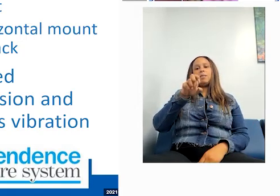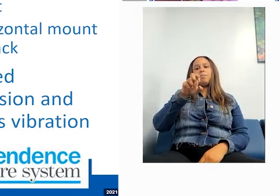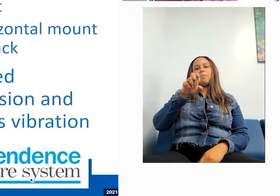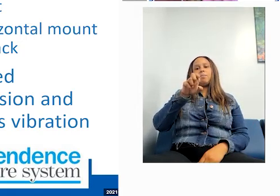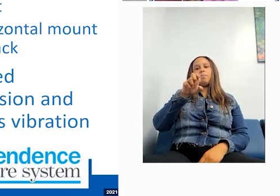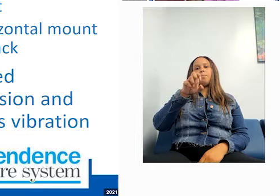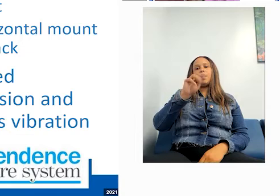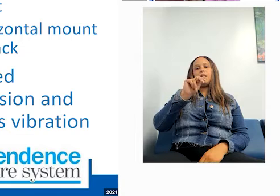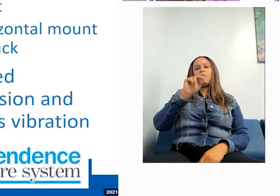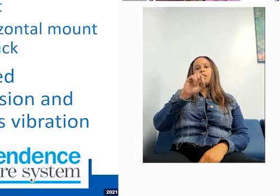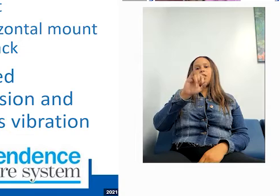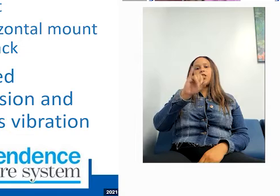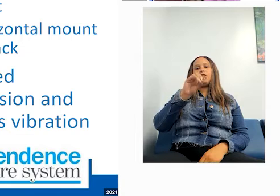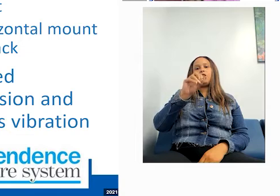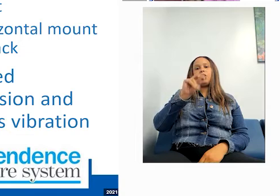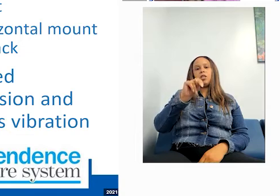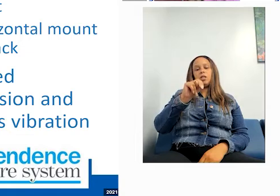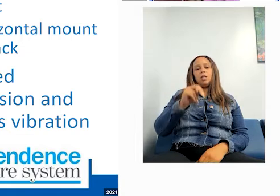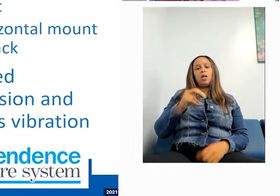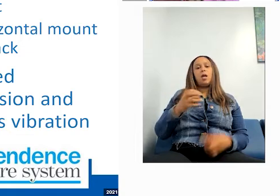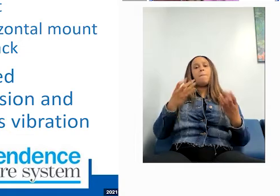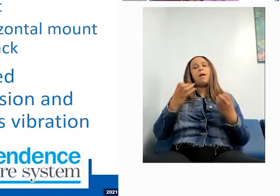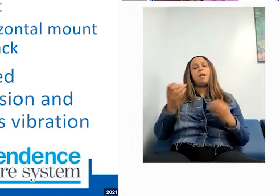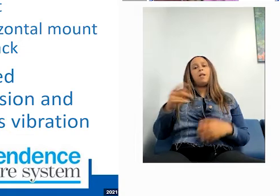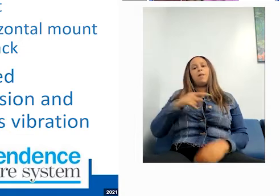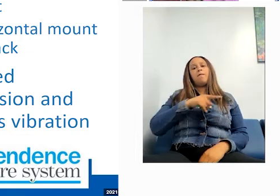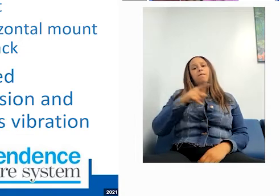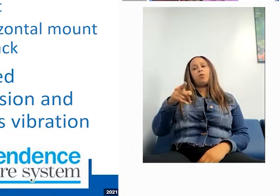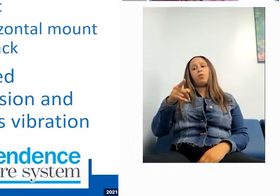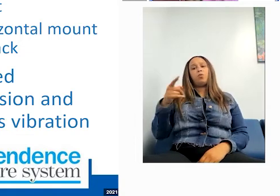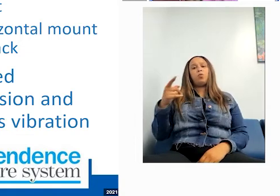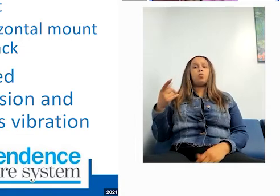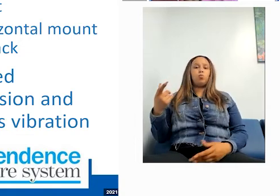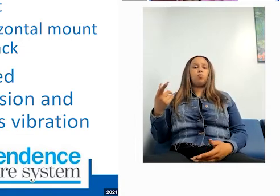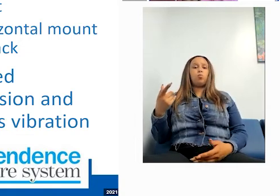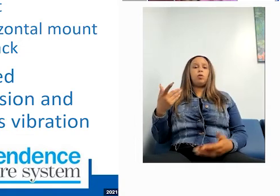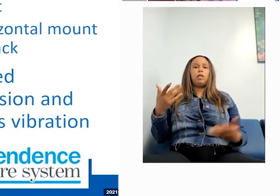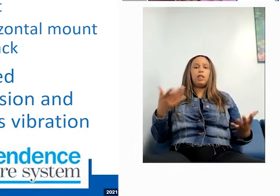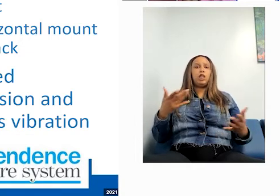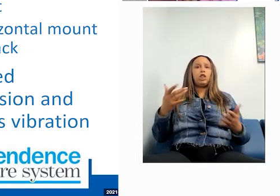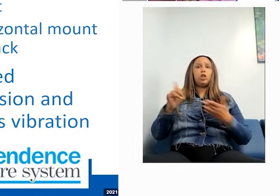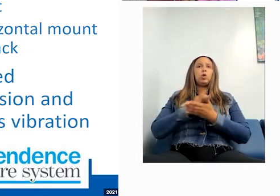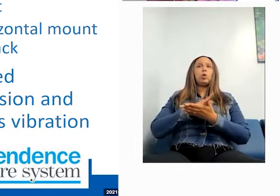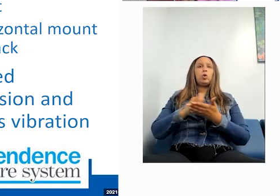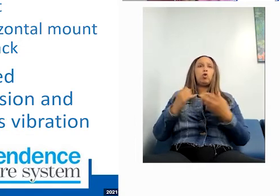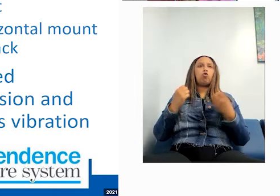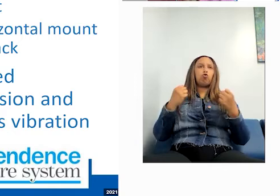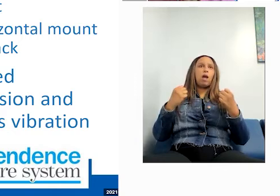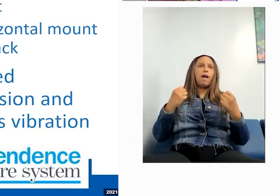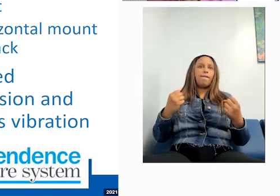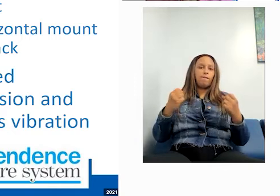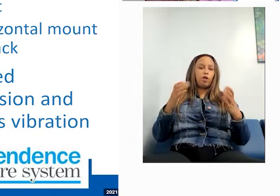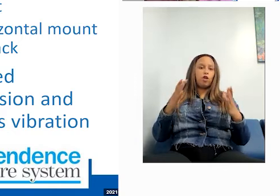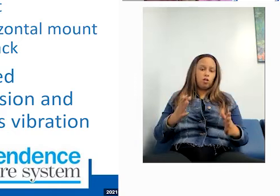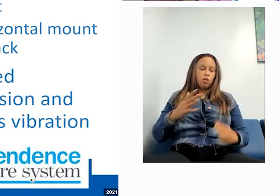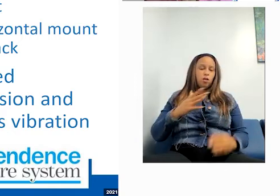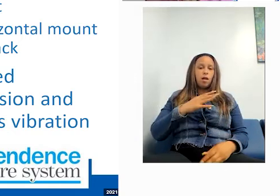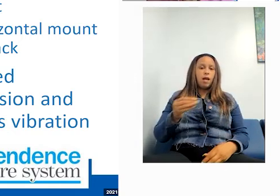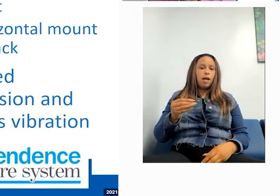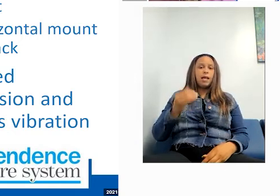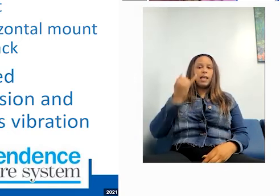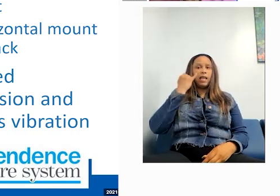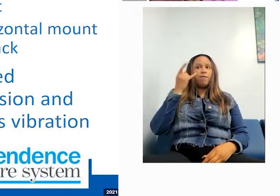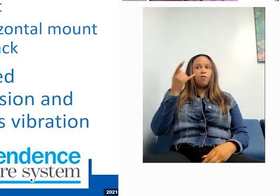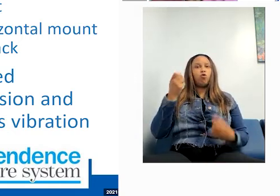you on this call are New York drivers of all ilks. And if you're driving in New York